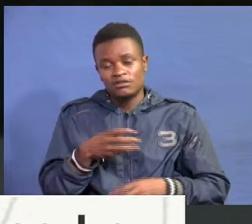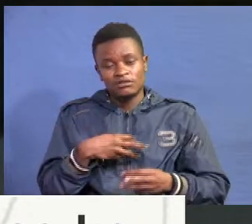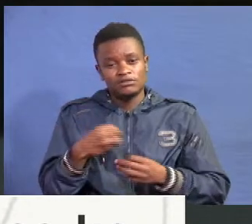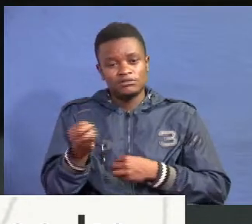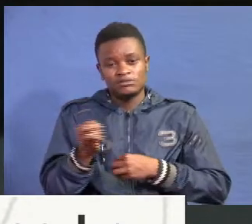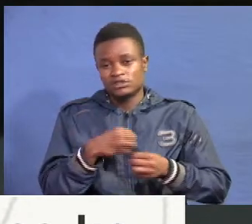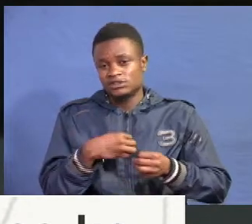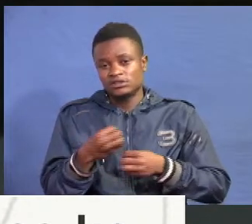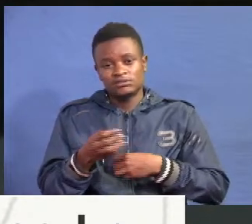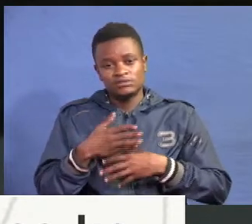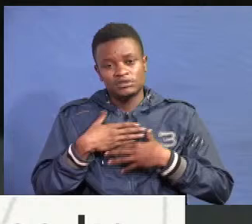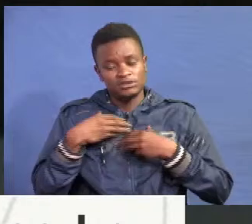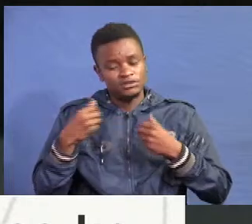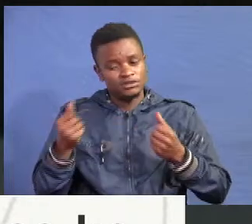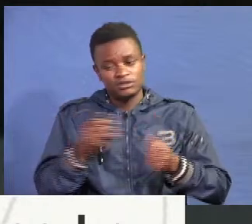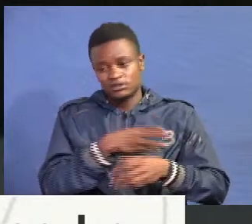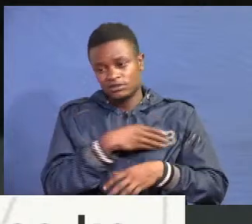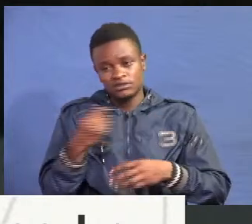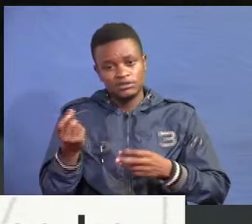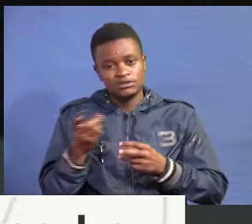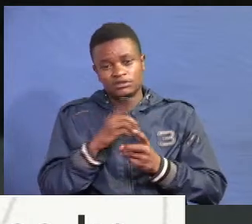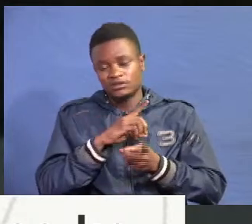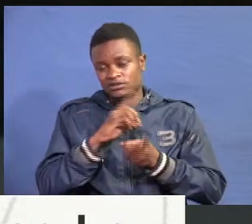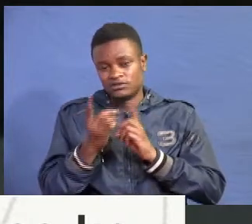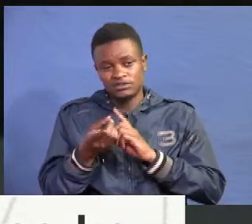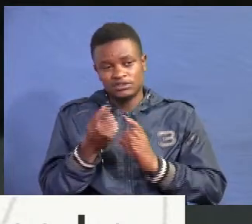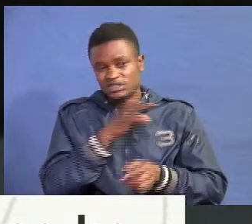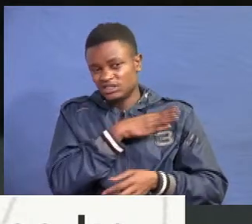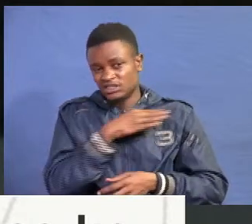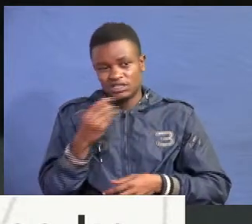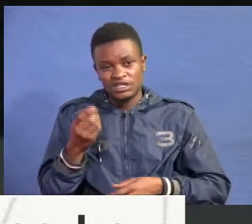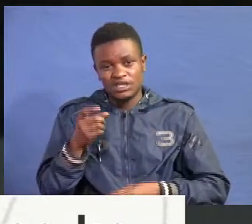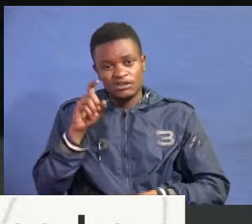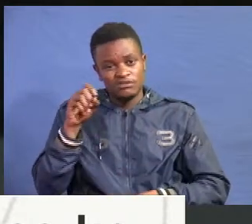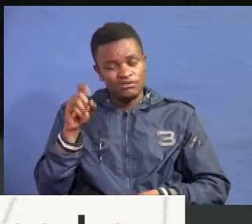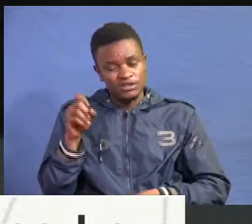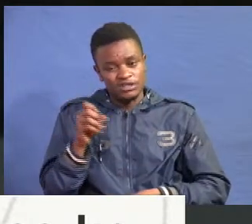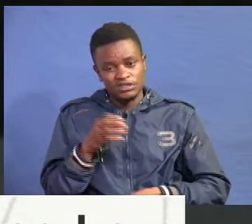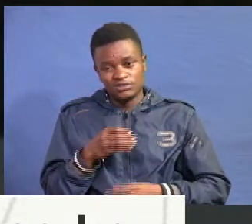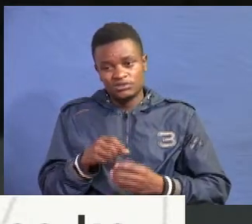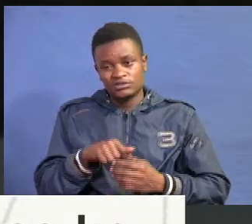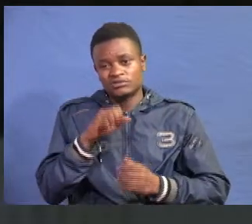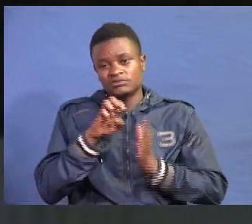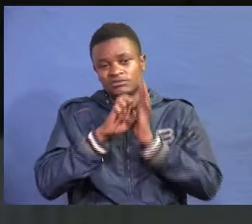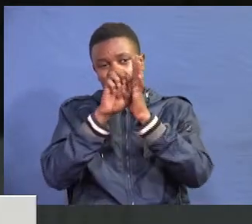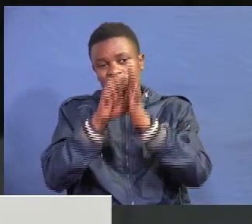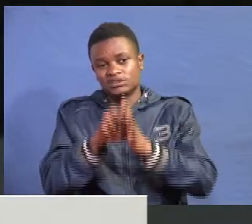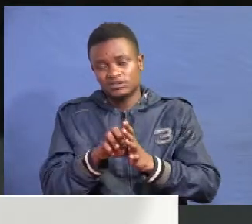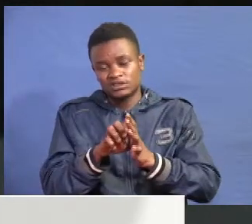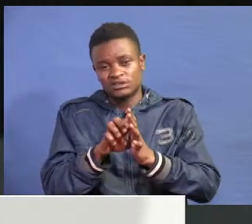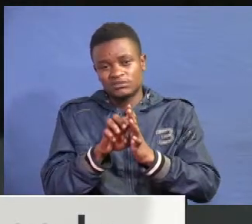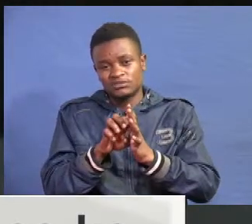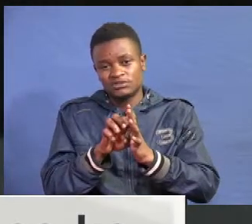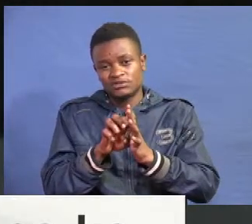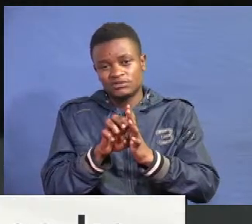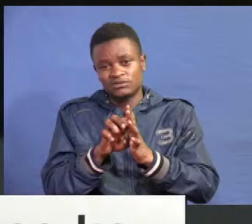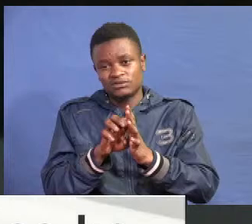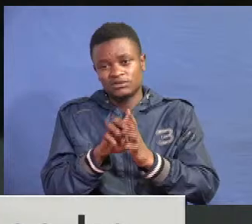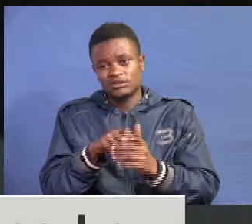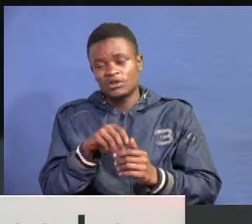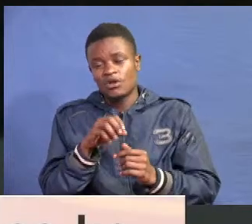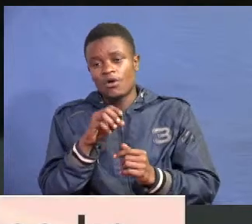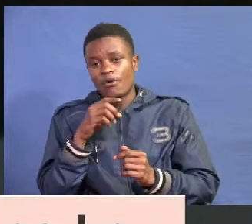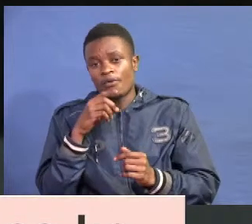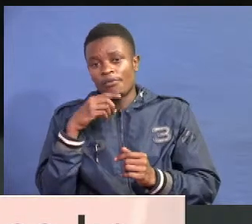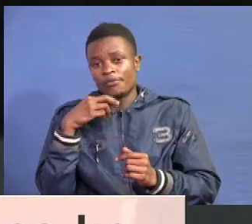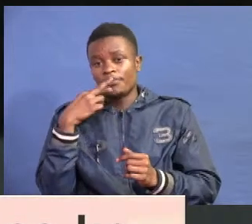are affiliated to deficiencies. There are fungal, especially mycotoxins or aflatoxins. So those are the